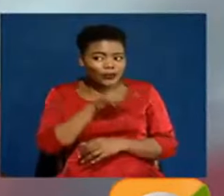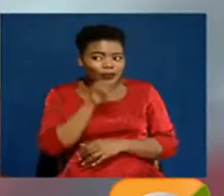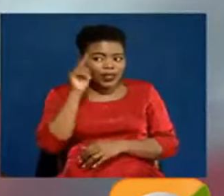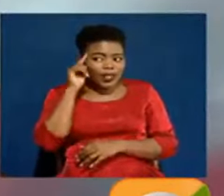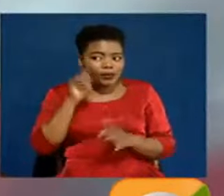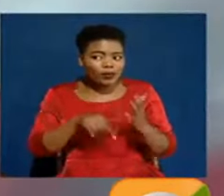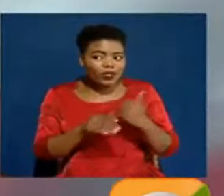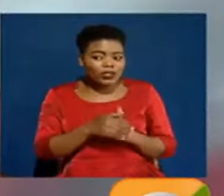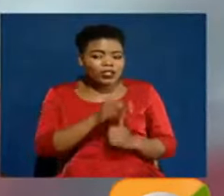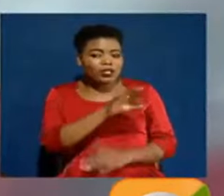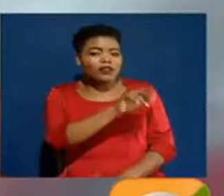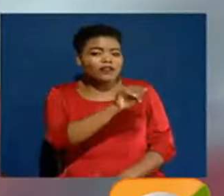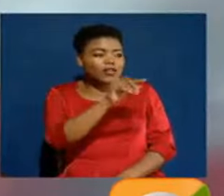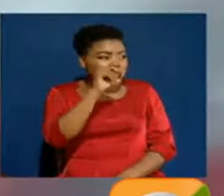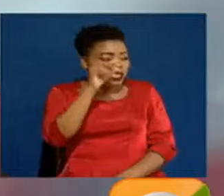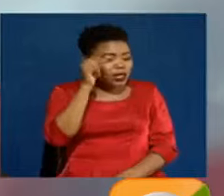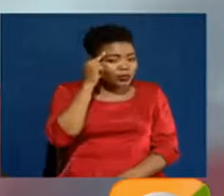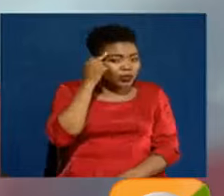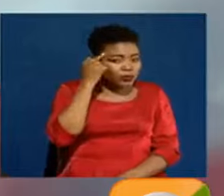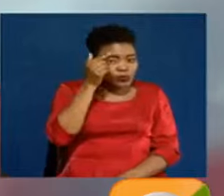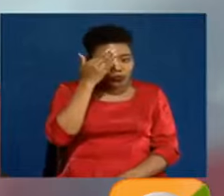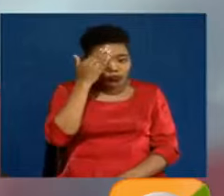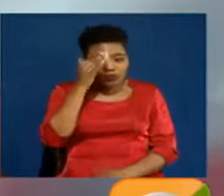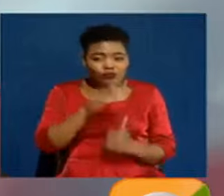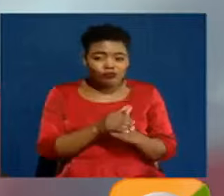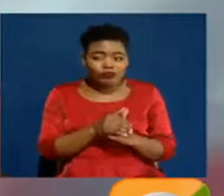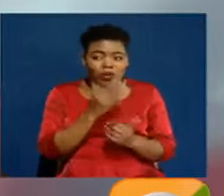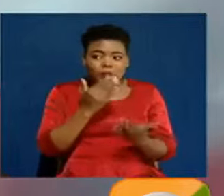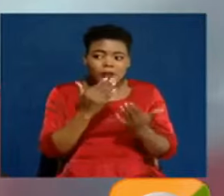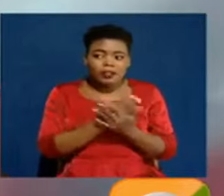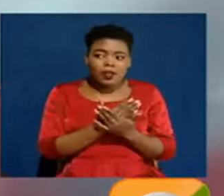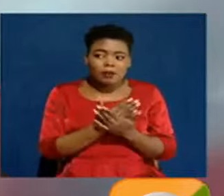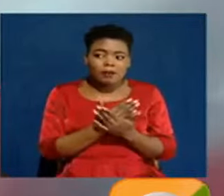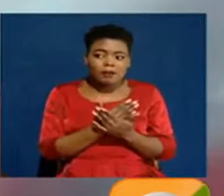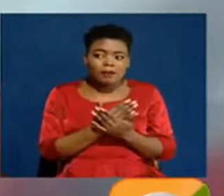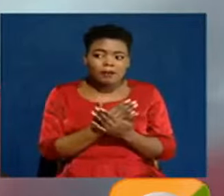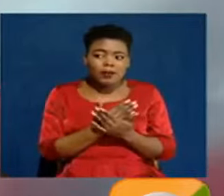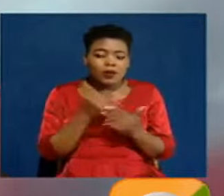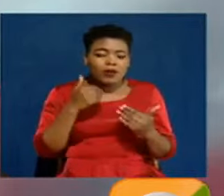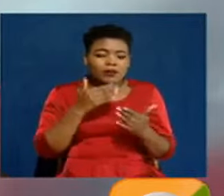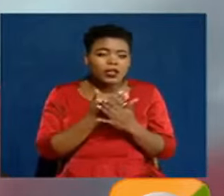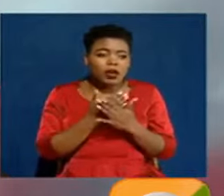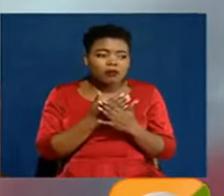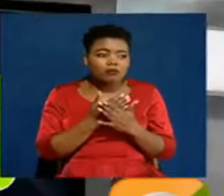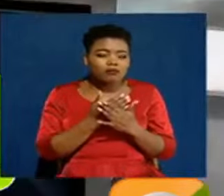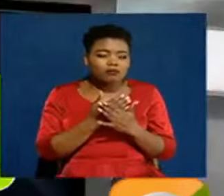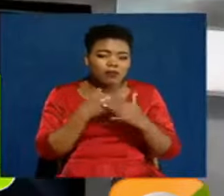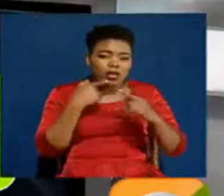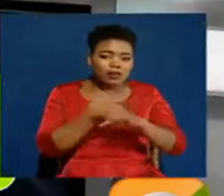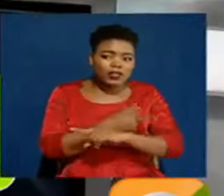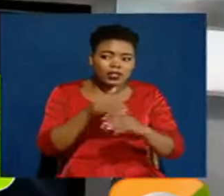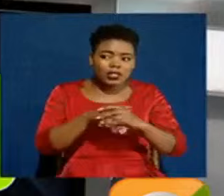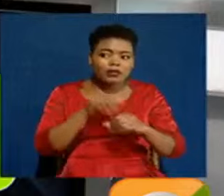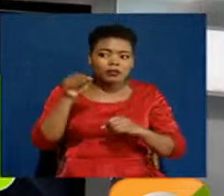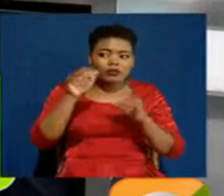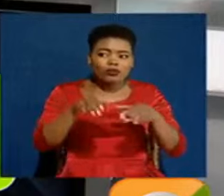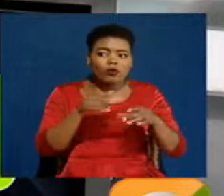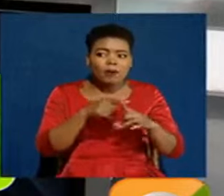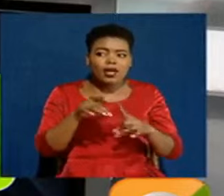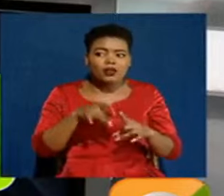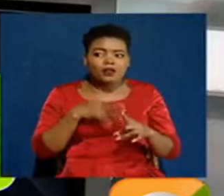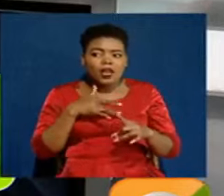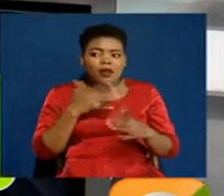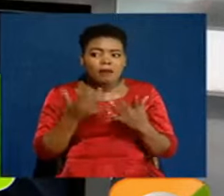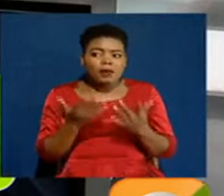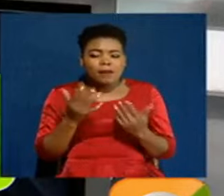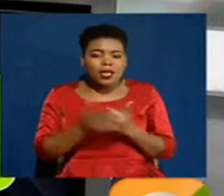country, Frank? Because, you know, there may be some dissent within the party, but also you feel, or rather you could be